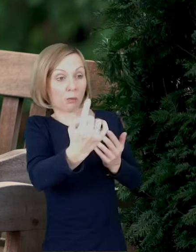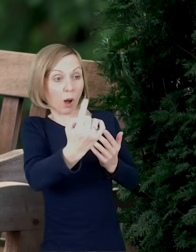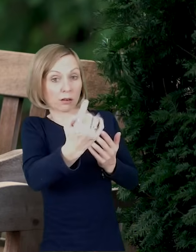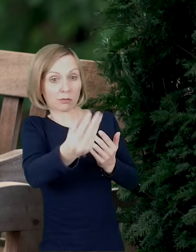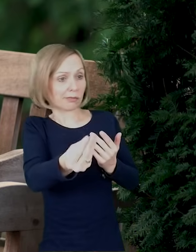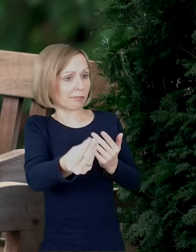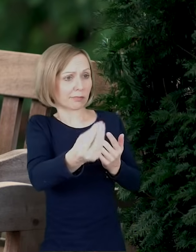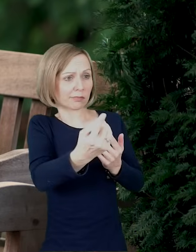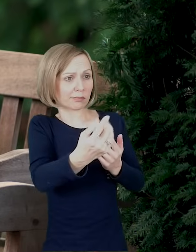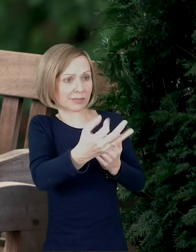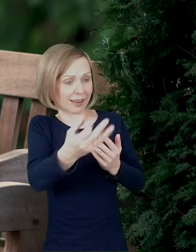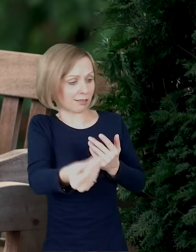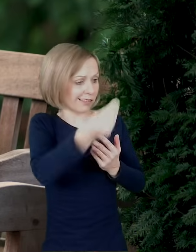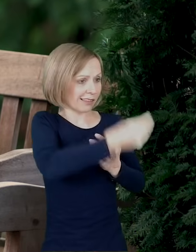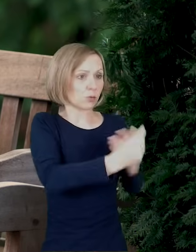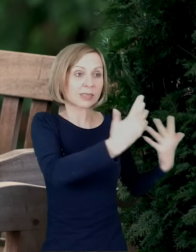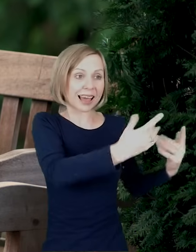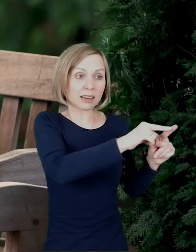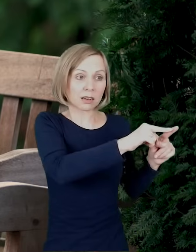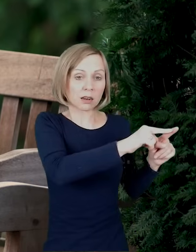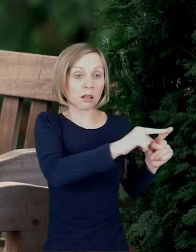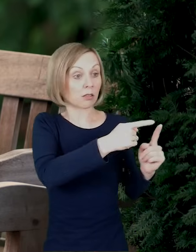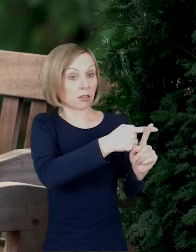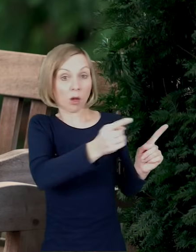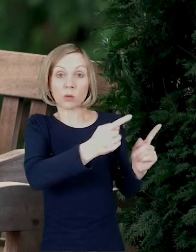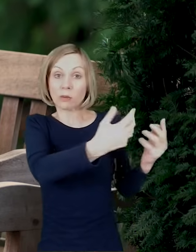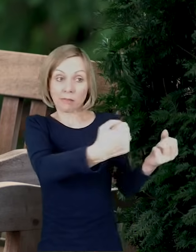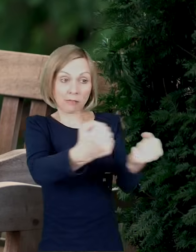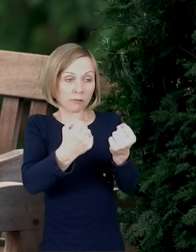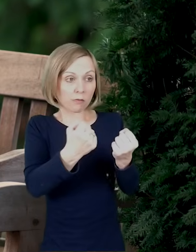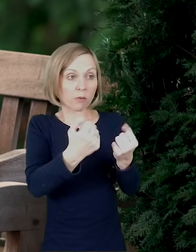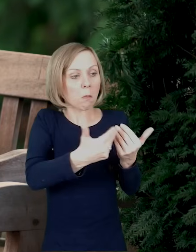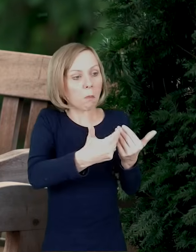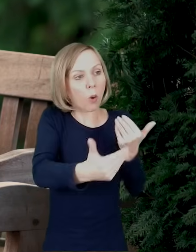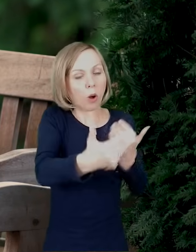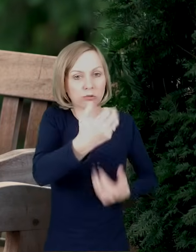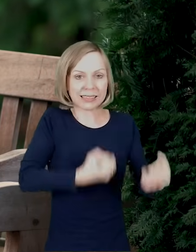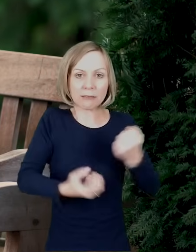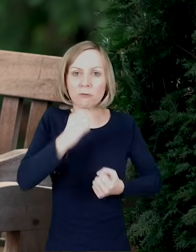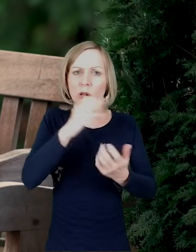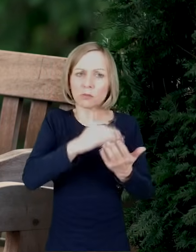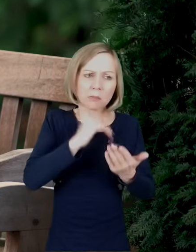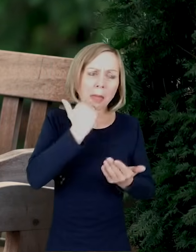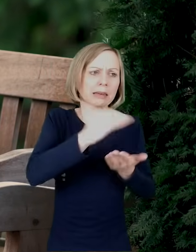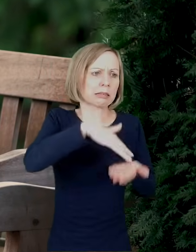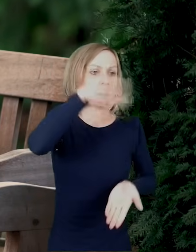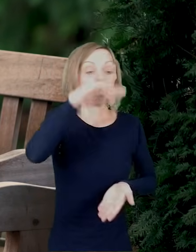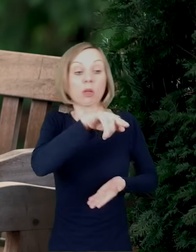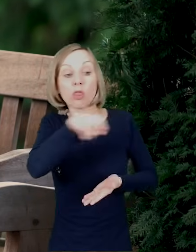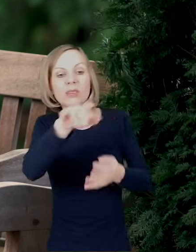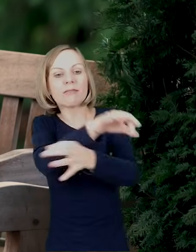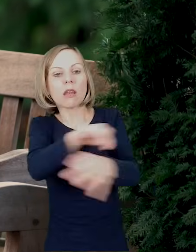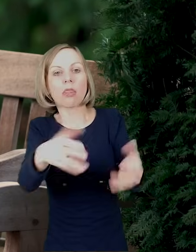give it to the one with the 10 talents. For to all those who have, more will be given, and they will have an abundance. But